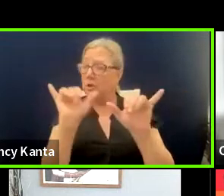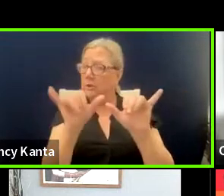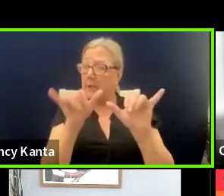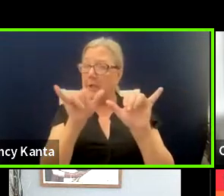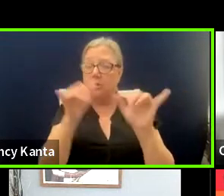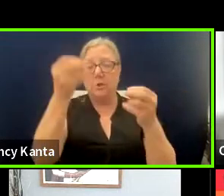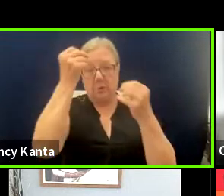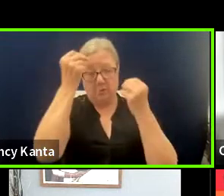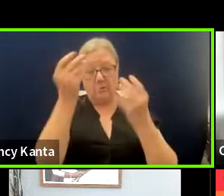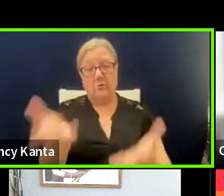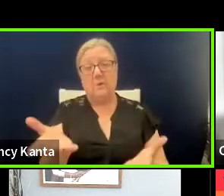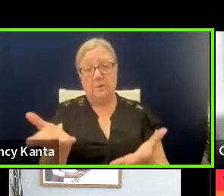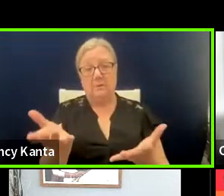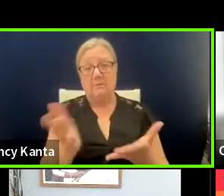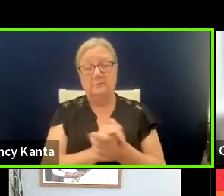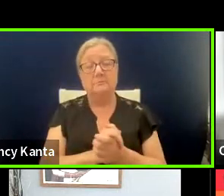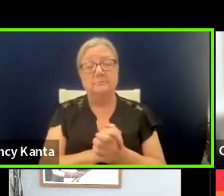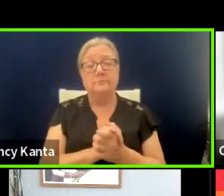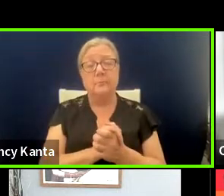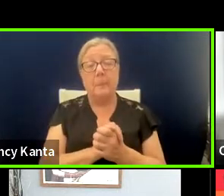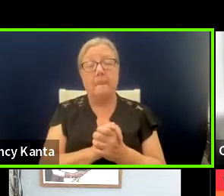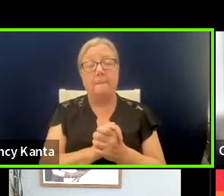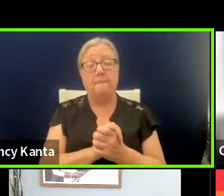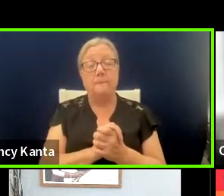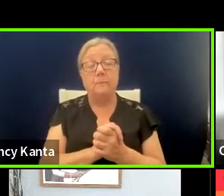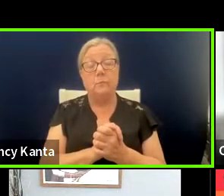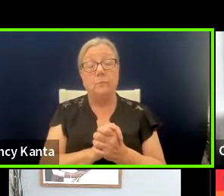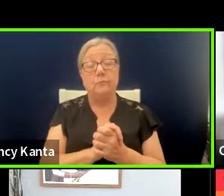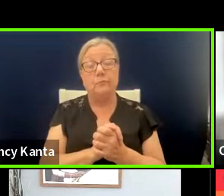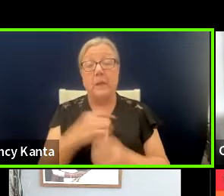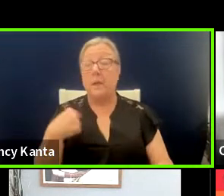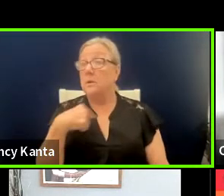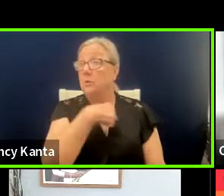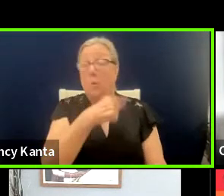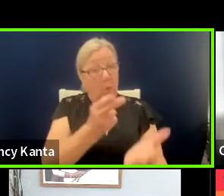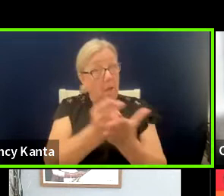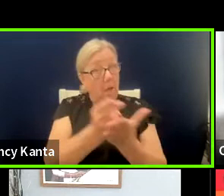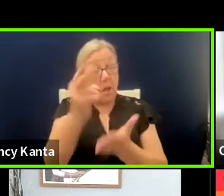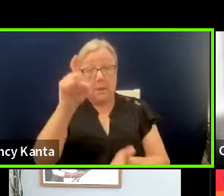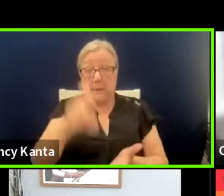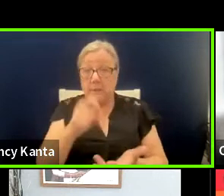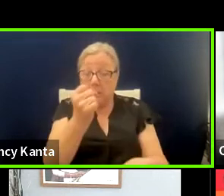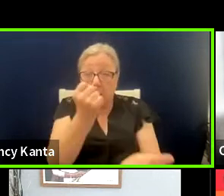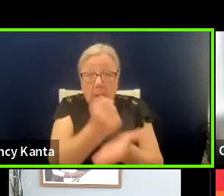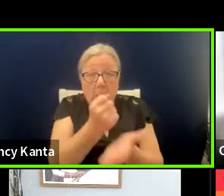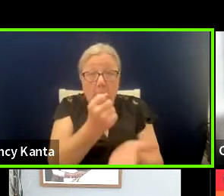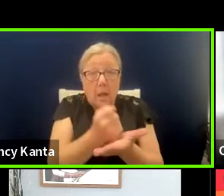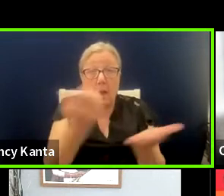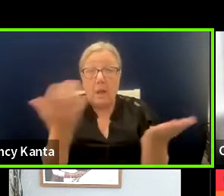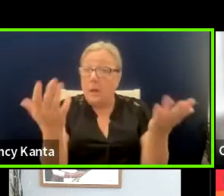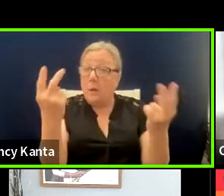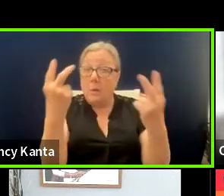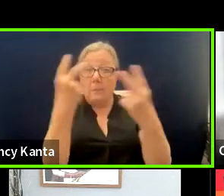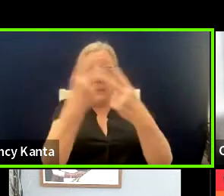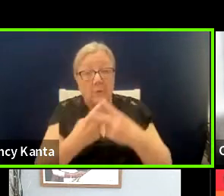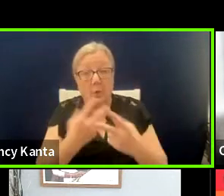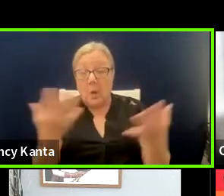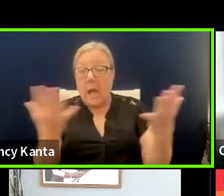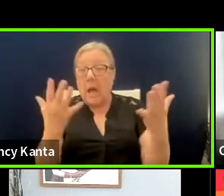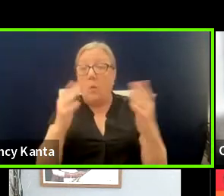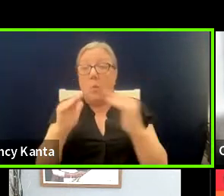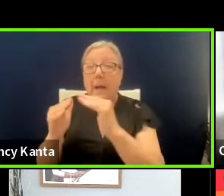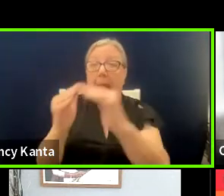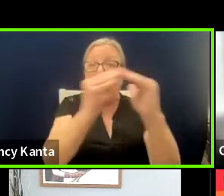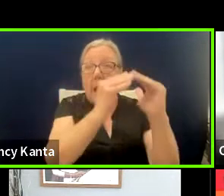information in a lot of cases, and so we honestly need help in figuring out like what equity in design means